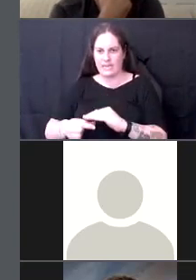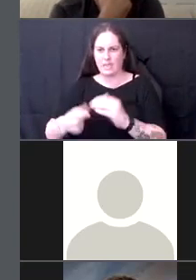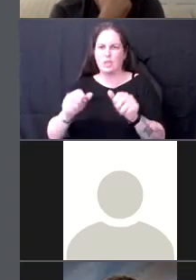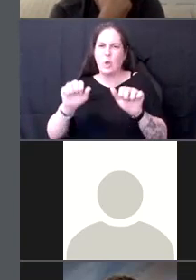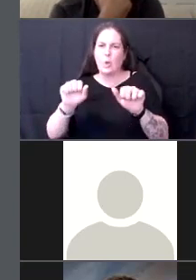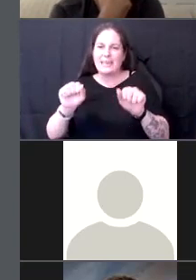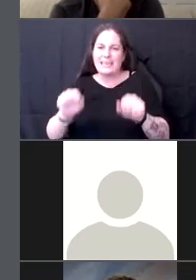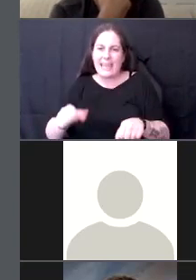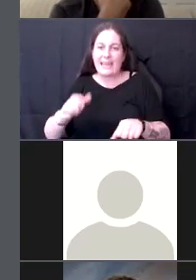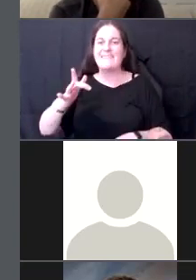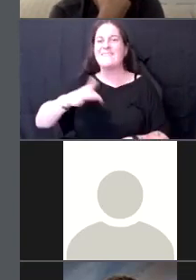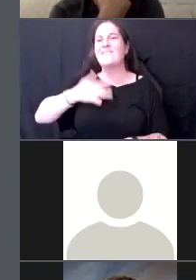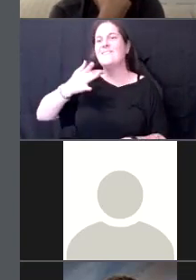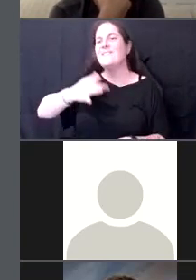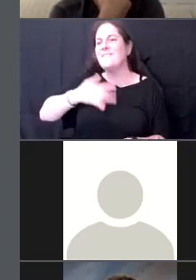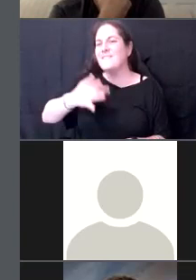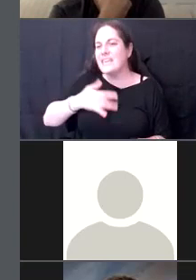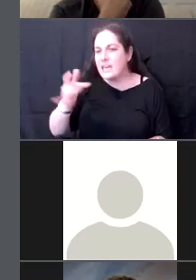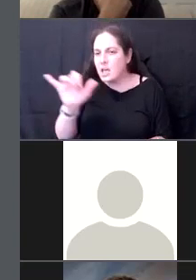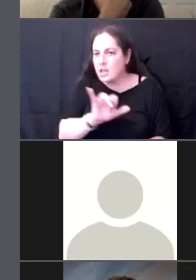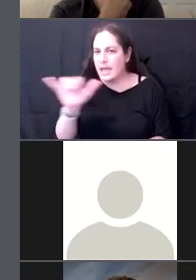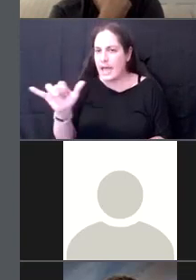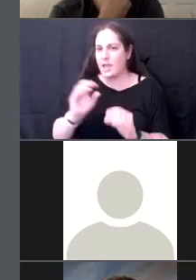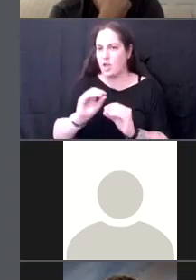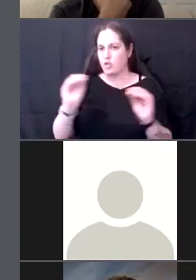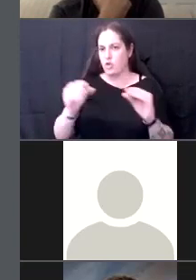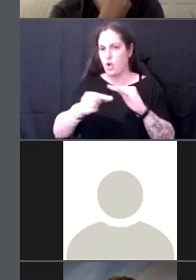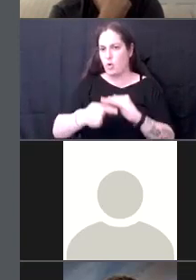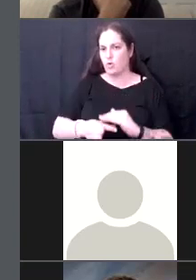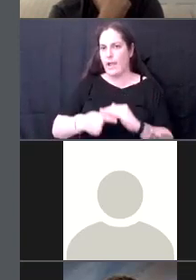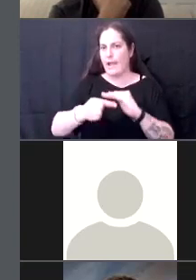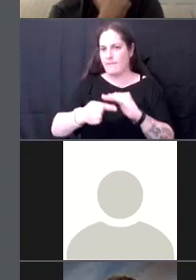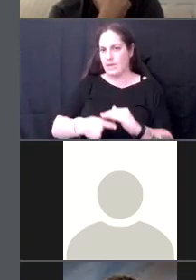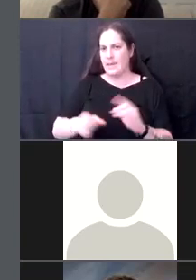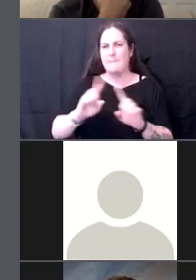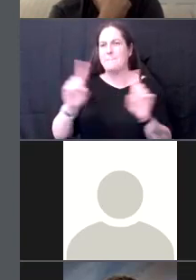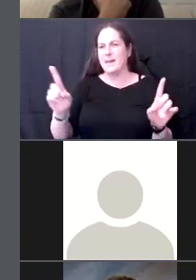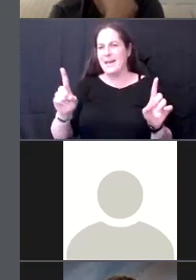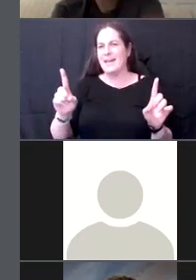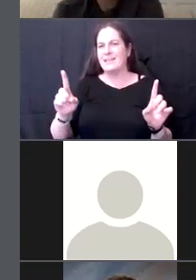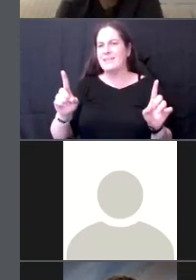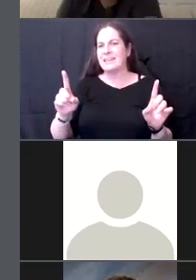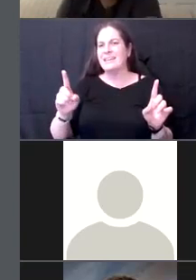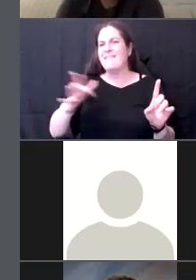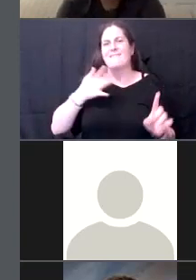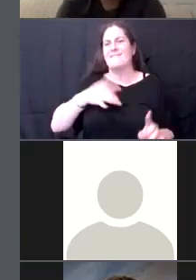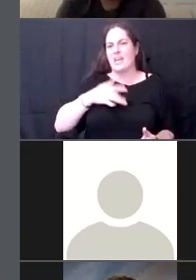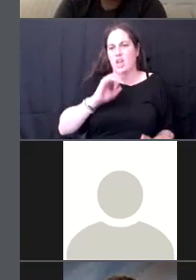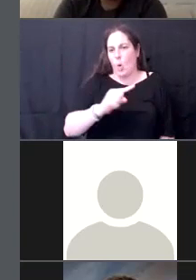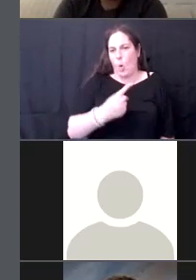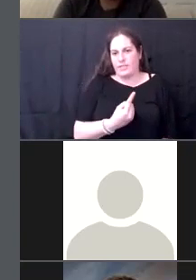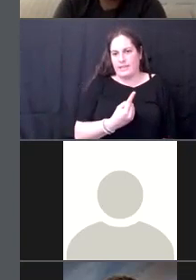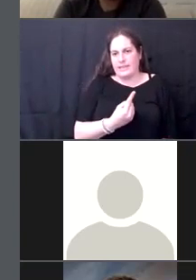zero gravity, right? Feels like it means that it's a sensation, but it's